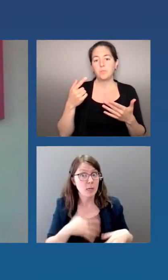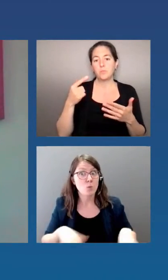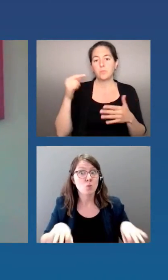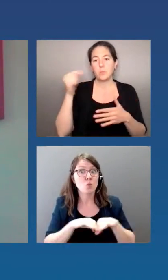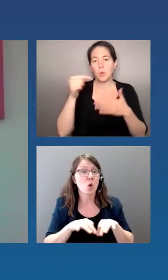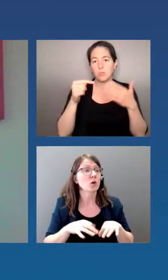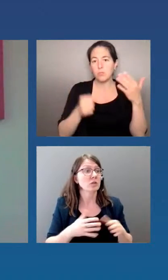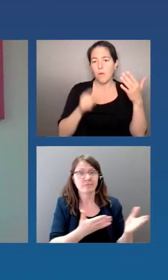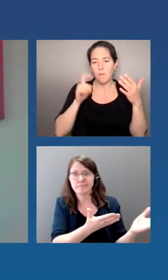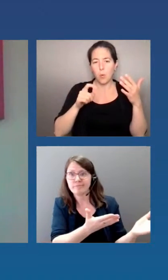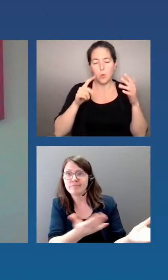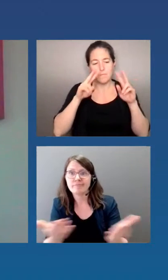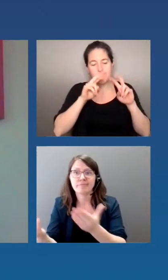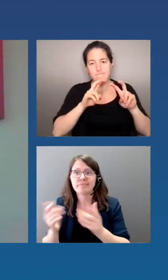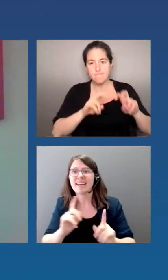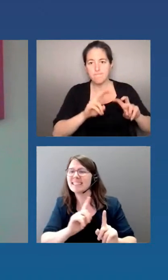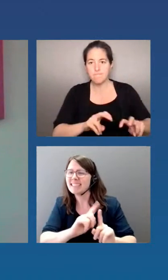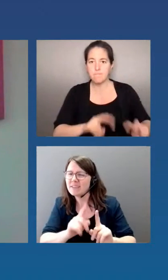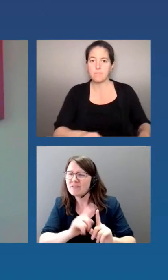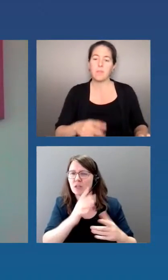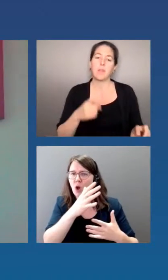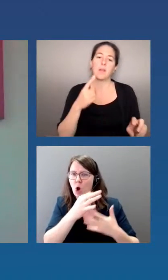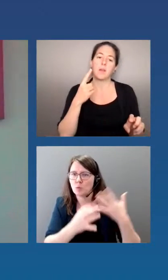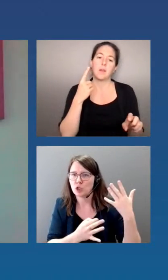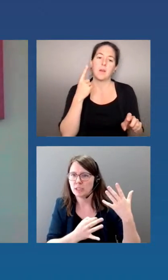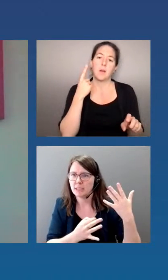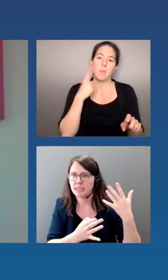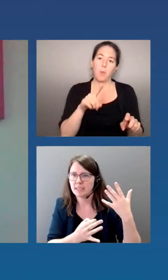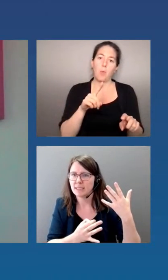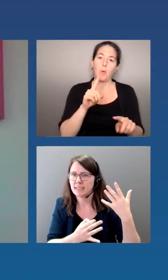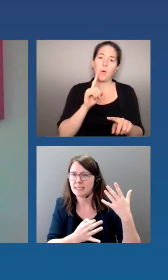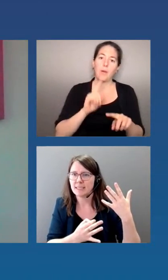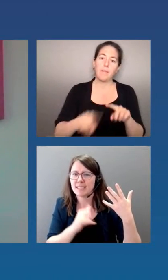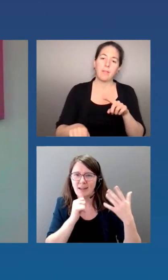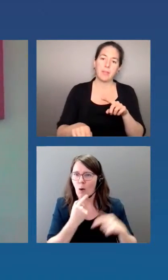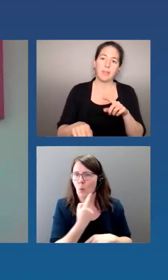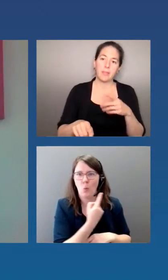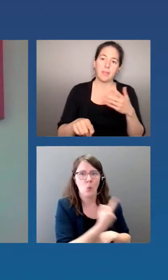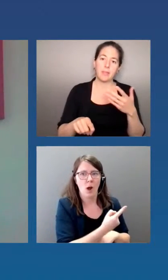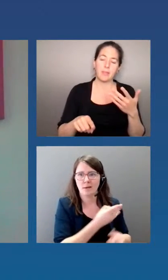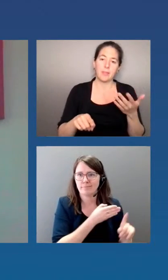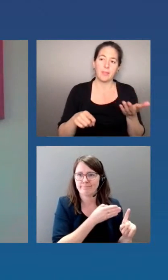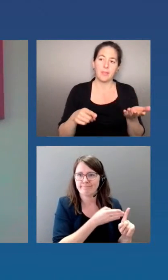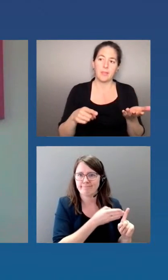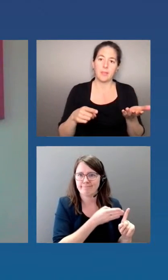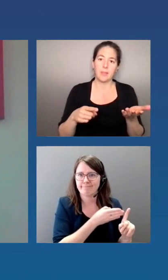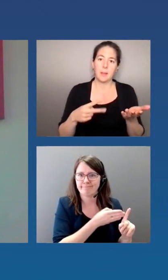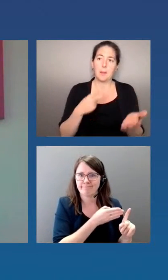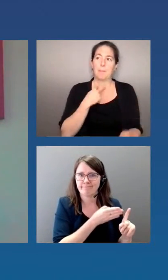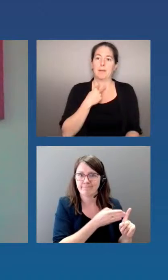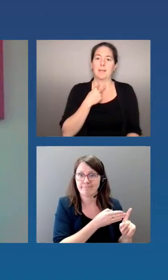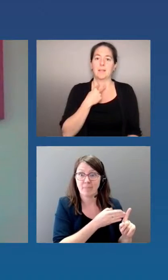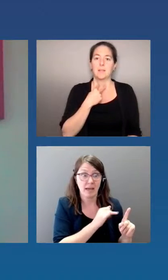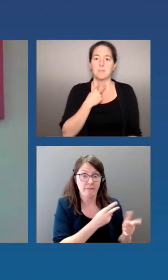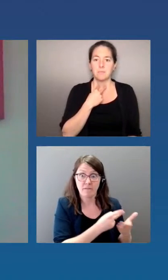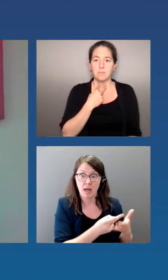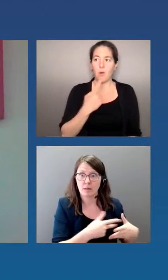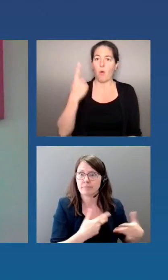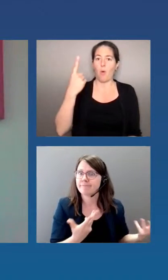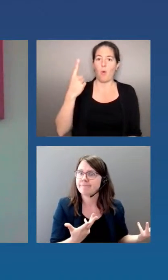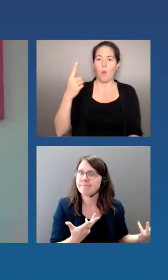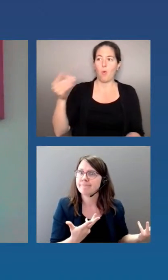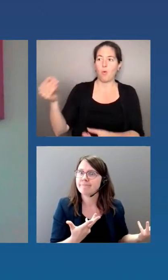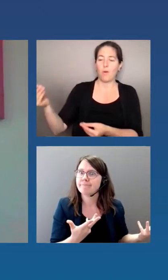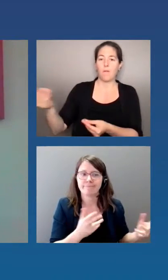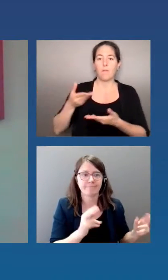going through one, looking at one provider and trying to decide, is that going to work? And then all of a sudden you find out 10 years later,